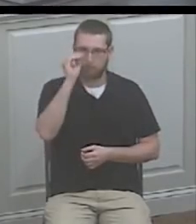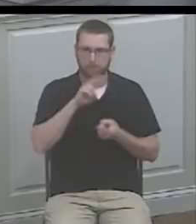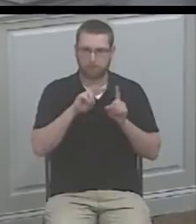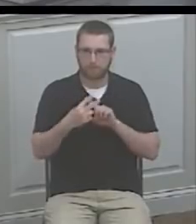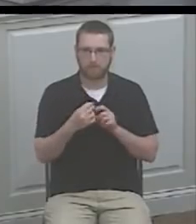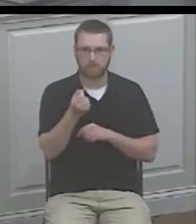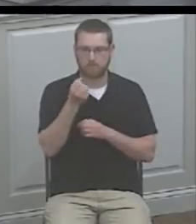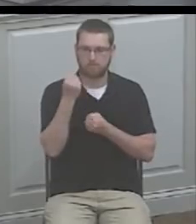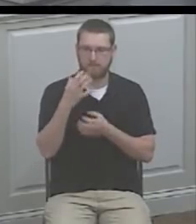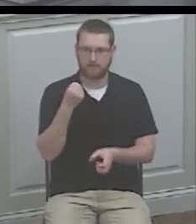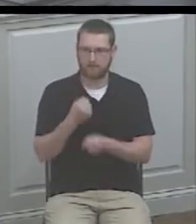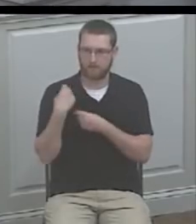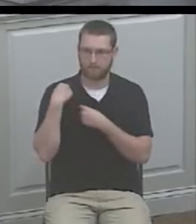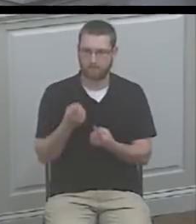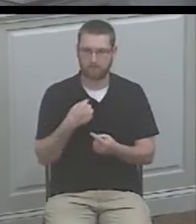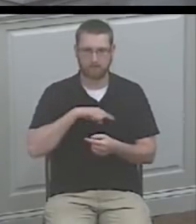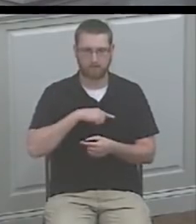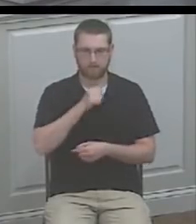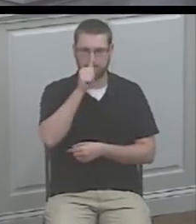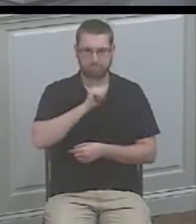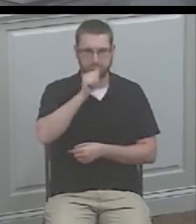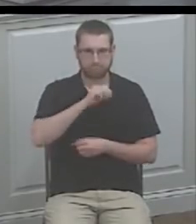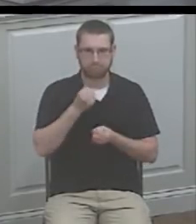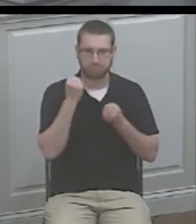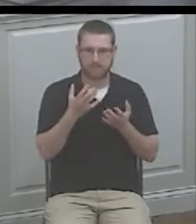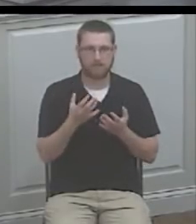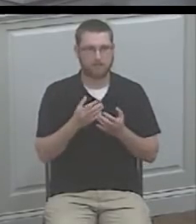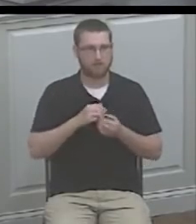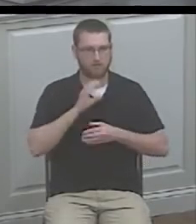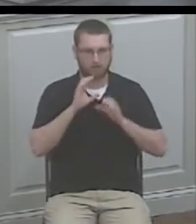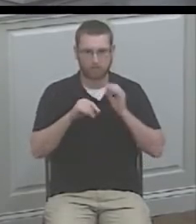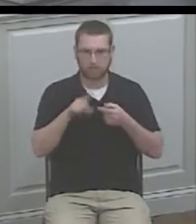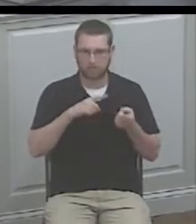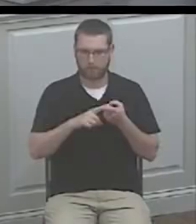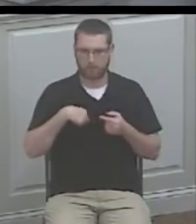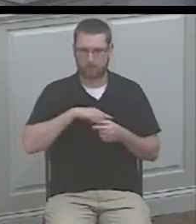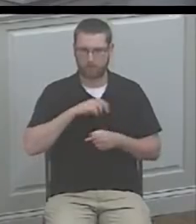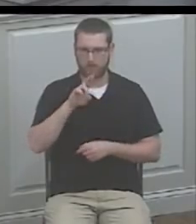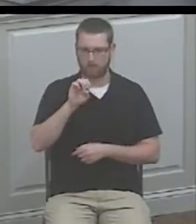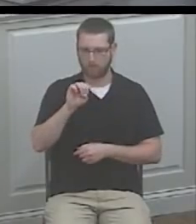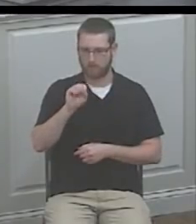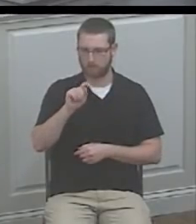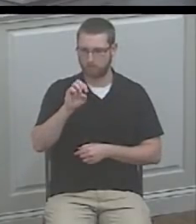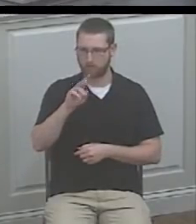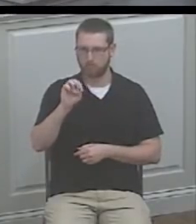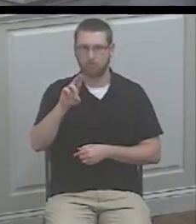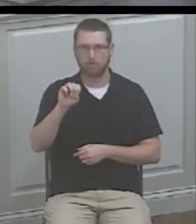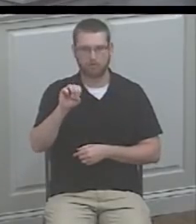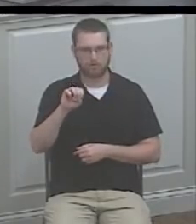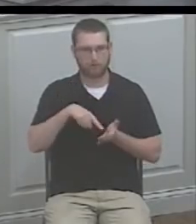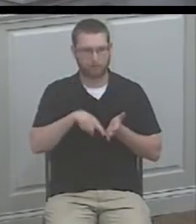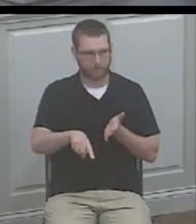years, we have undertaken numerous conversations on how we can restructure